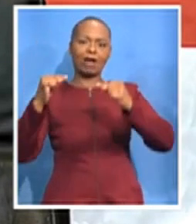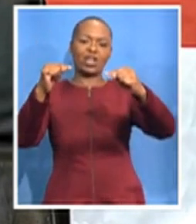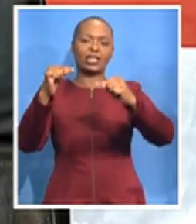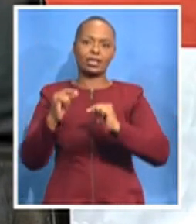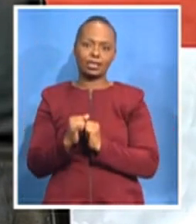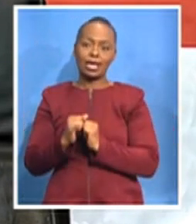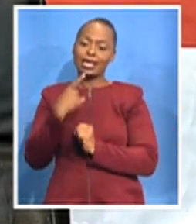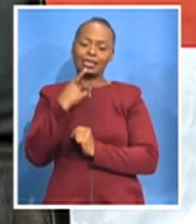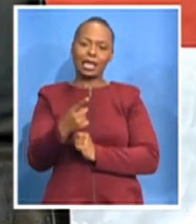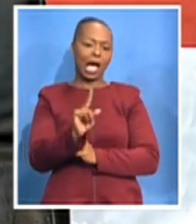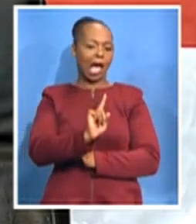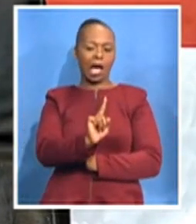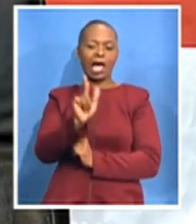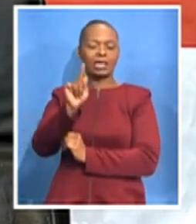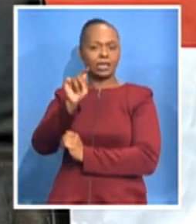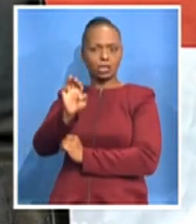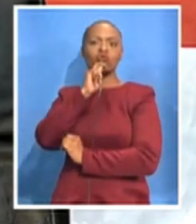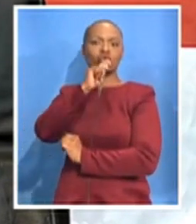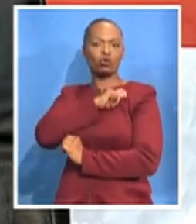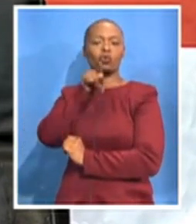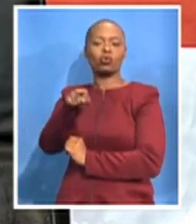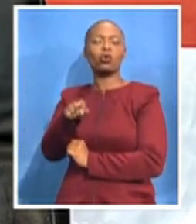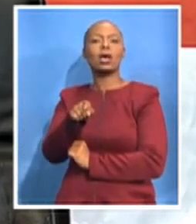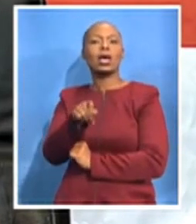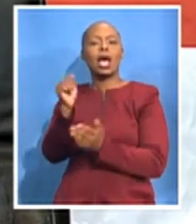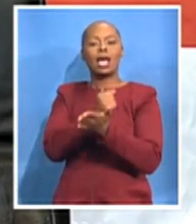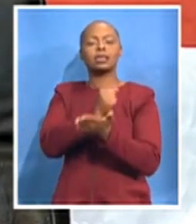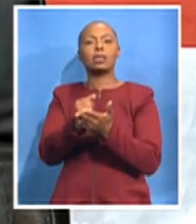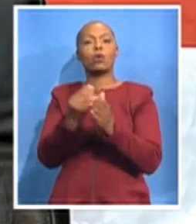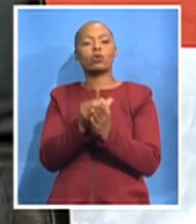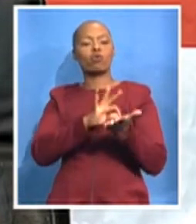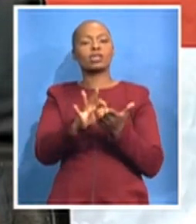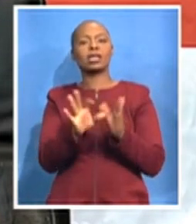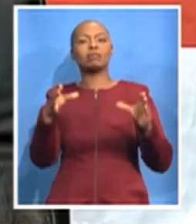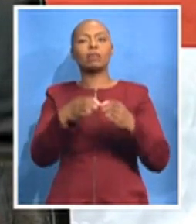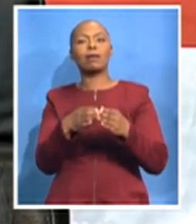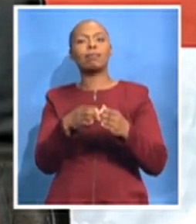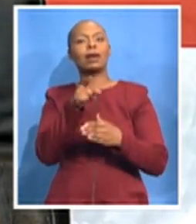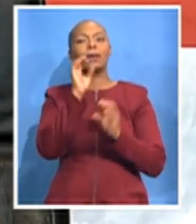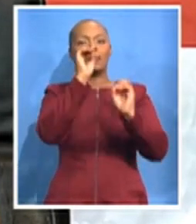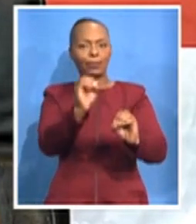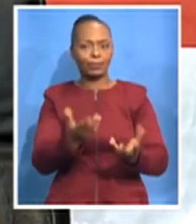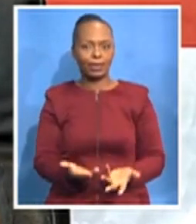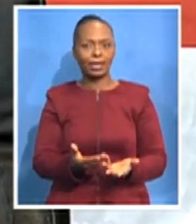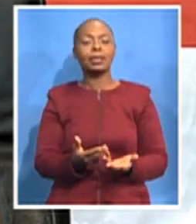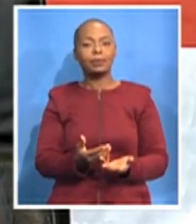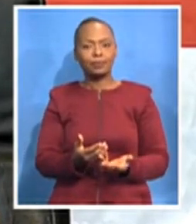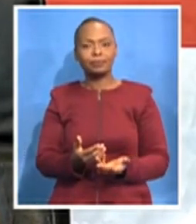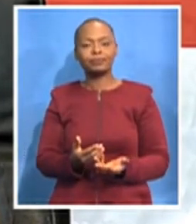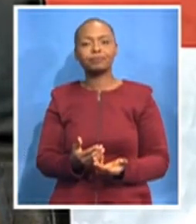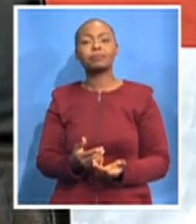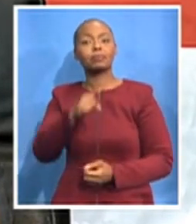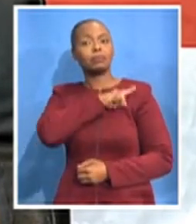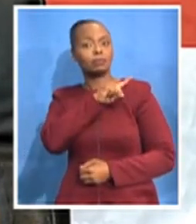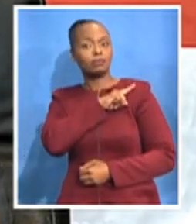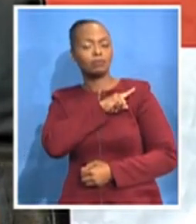registered with the Construction Industry Development Board because